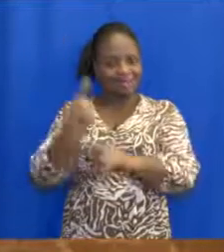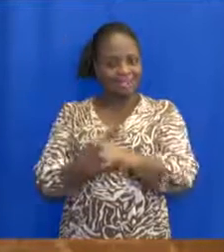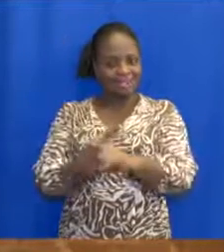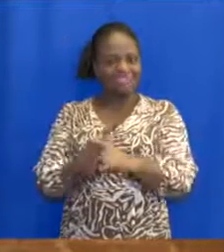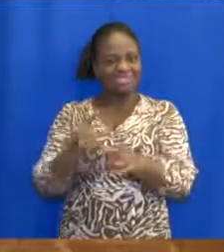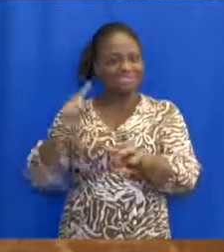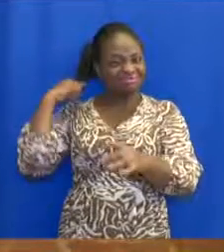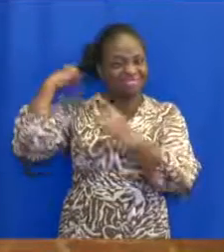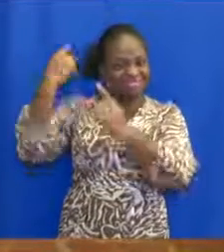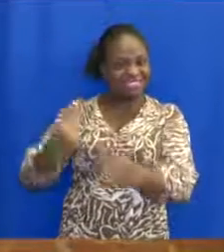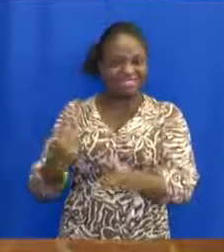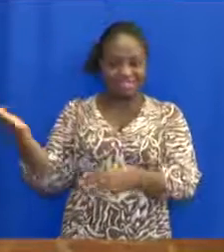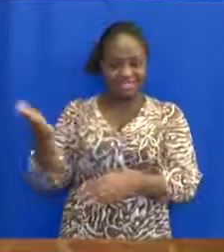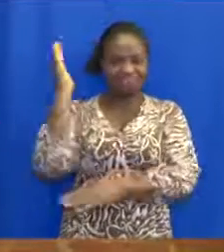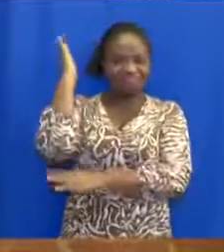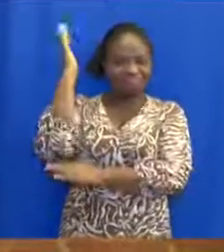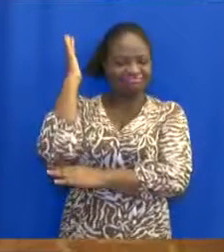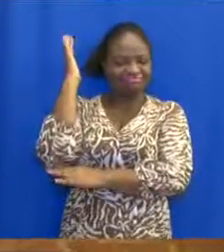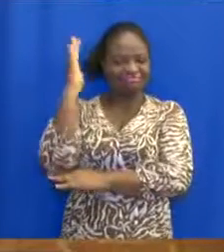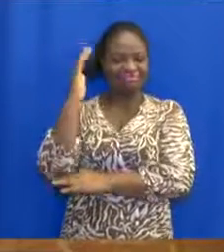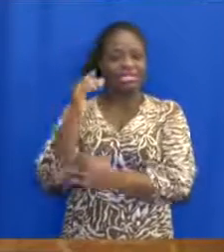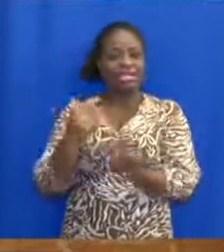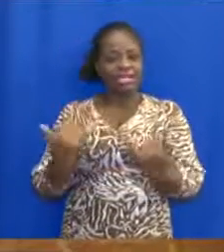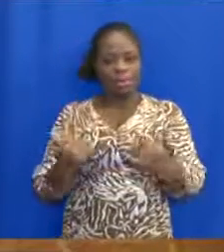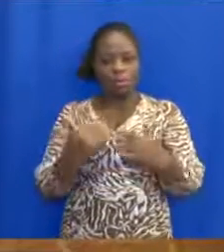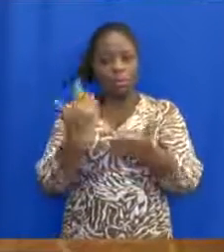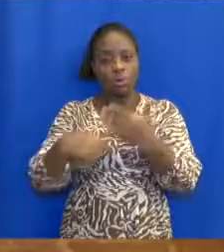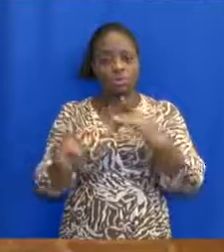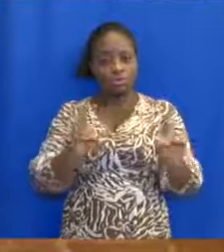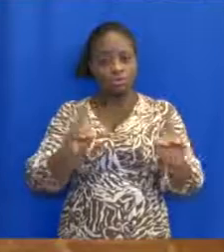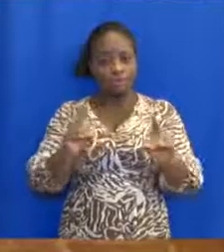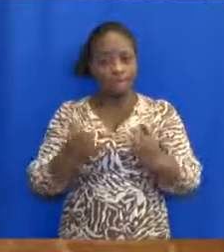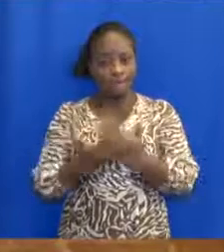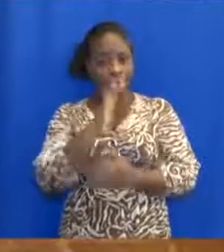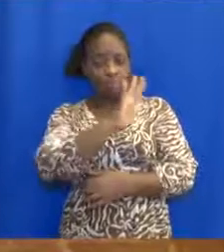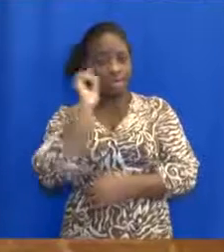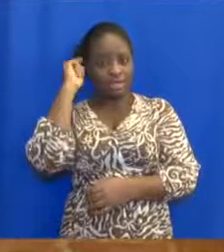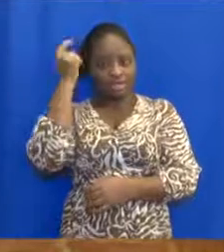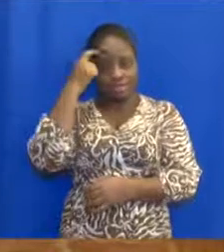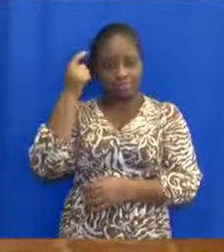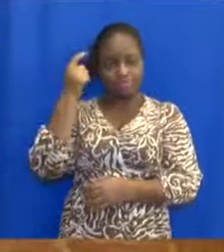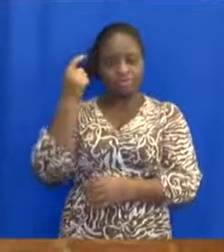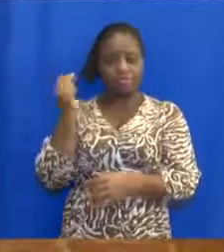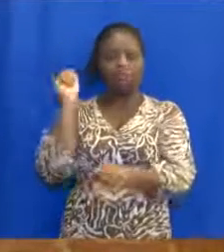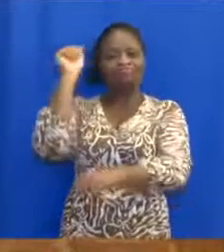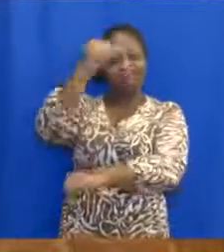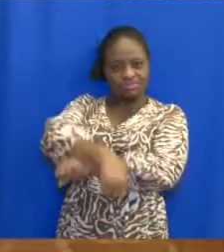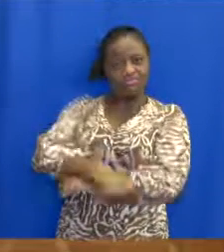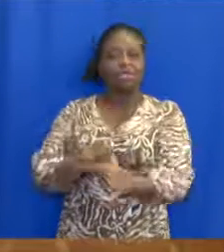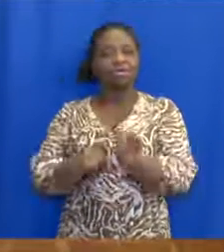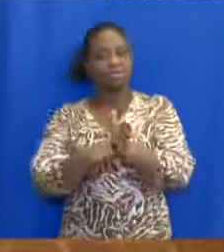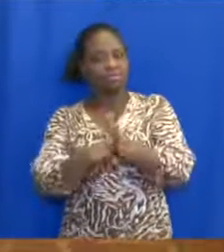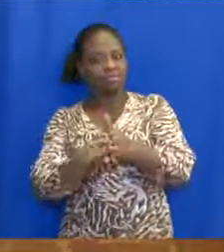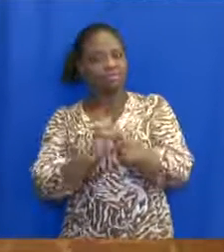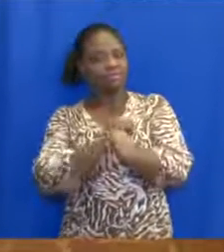came to provide you an update on the measures being undertaken by my government to combat the